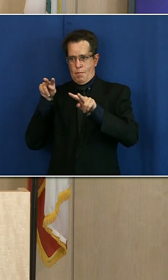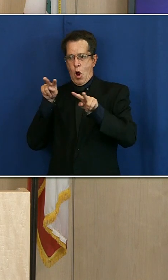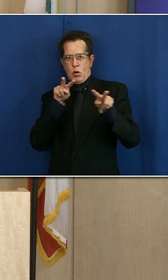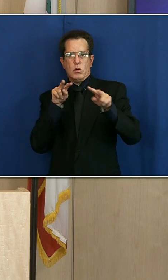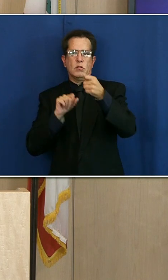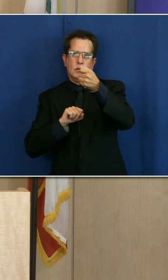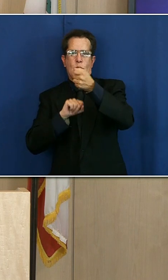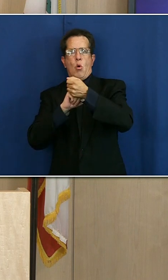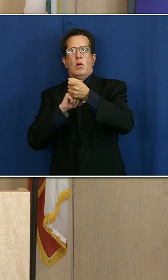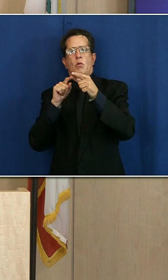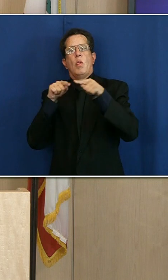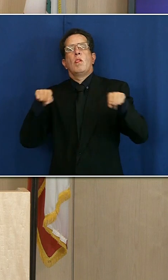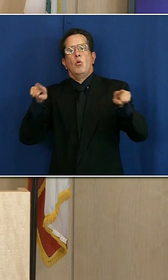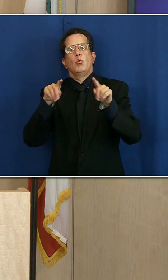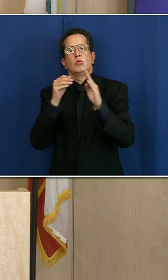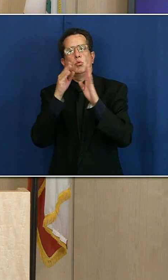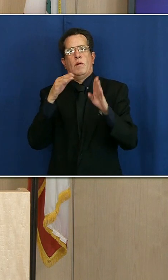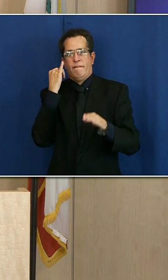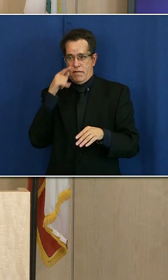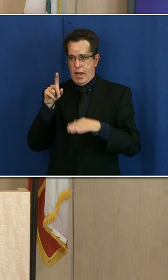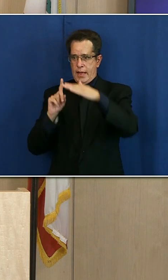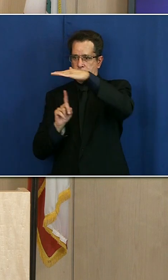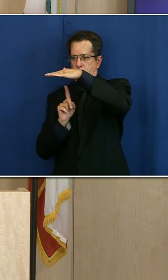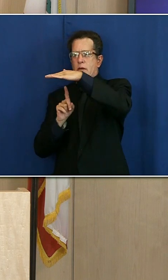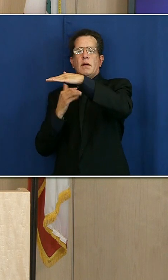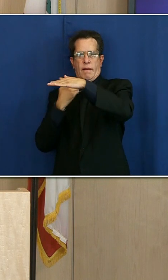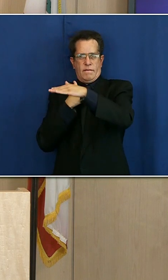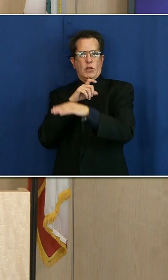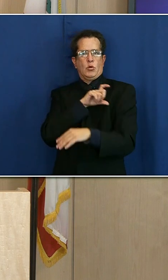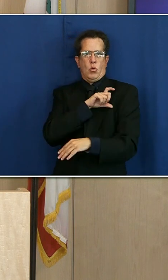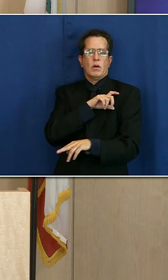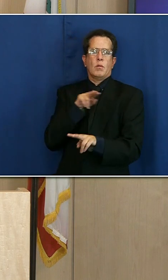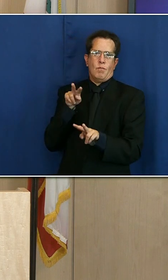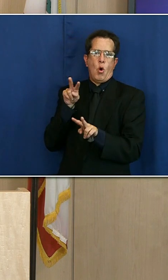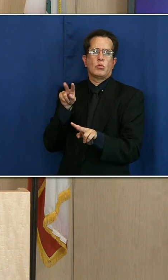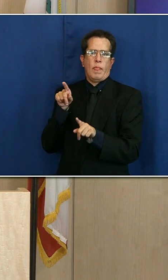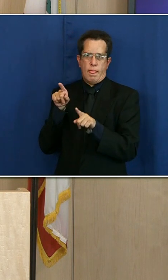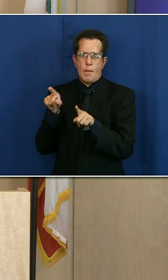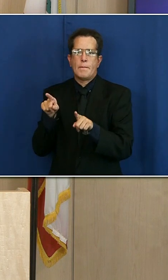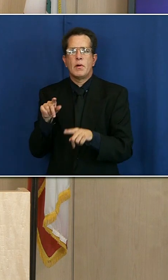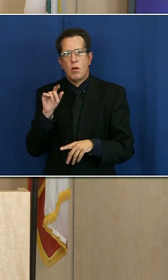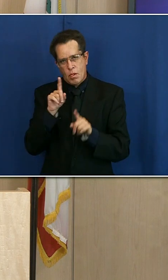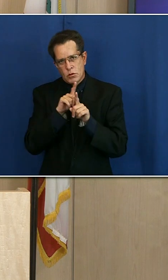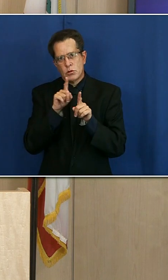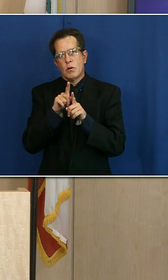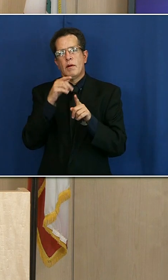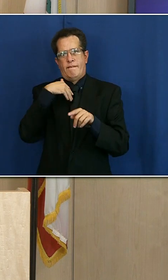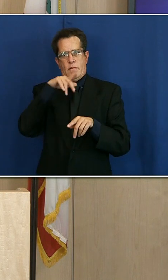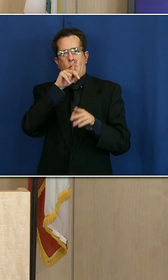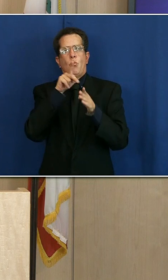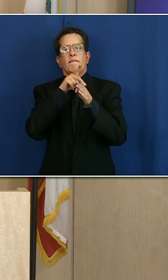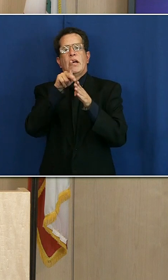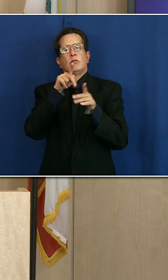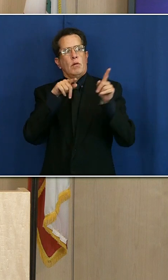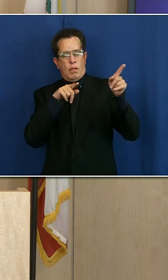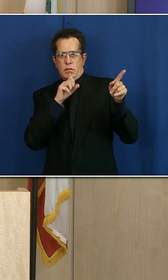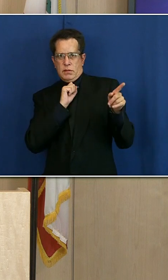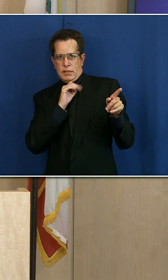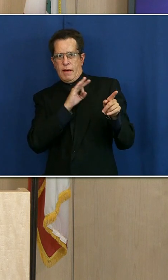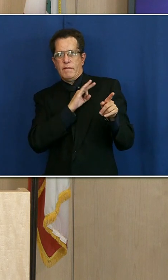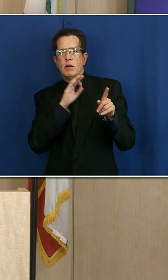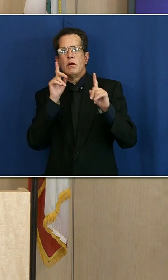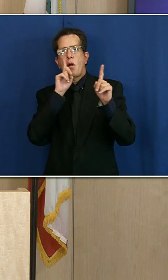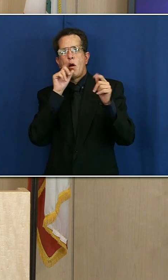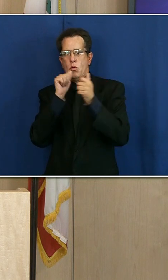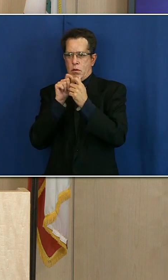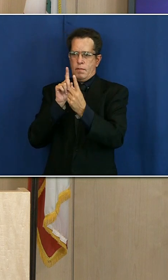and supporting those students who are in isolation in those areas. We also have a process with our professional staff to check in with our